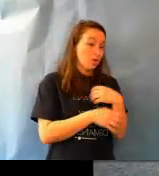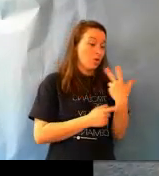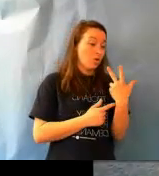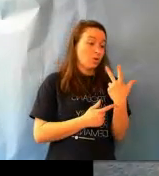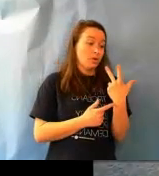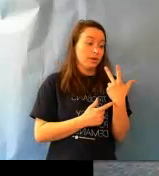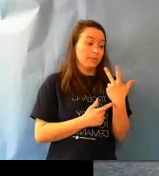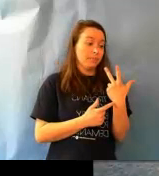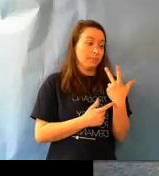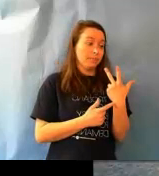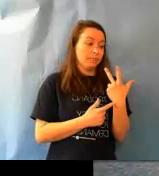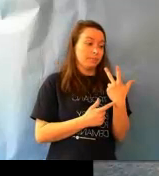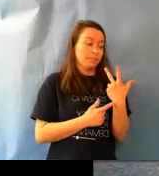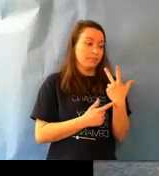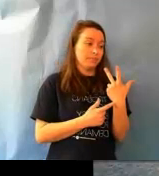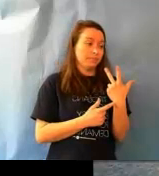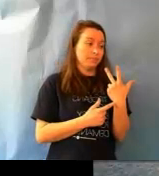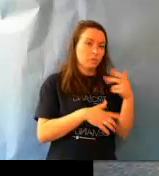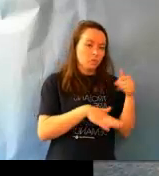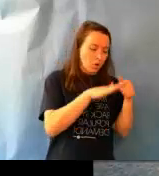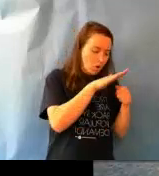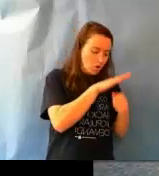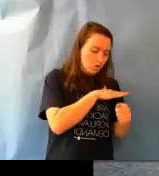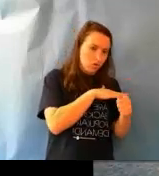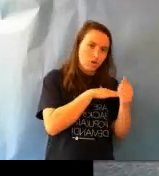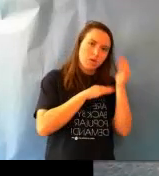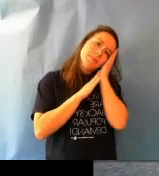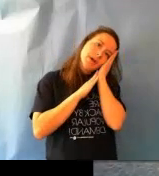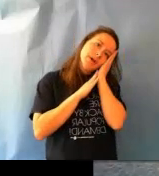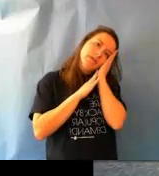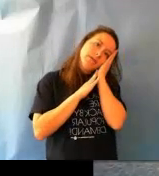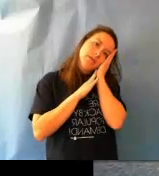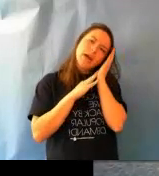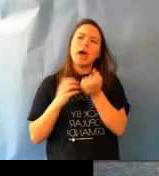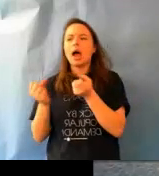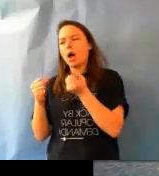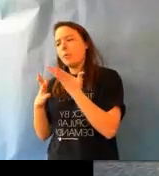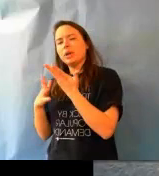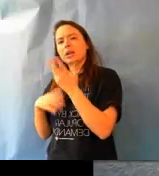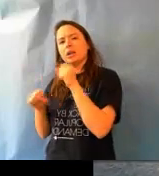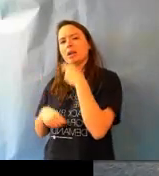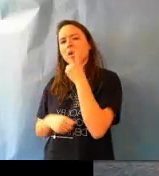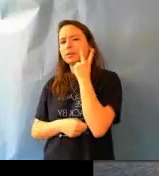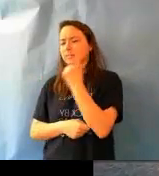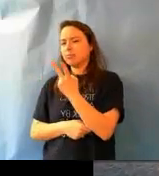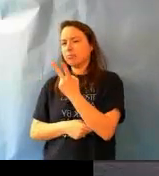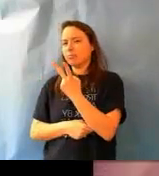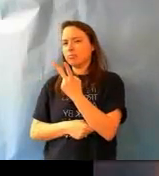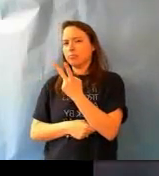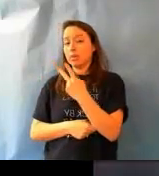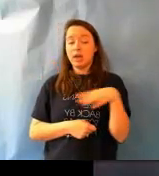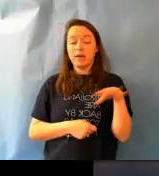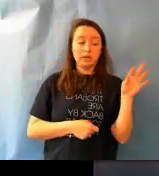them were under her bed. How many can she see? So let's see, she